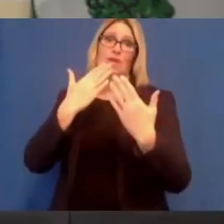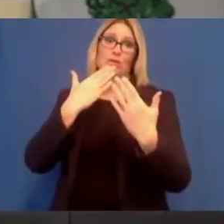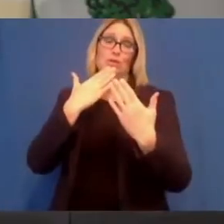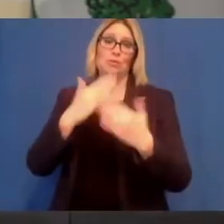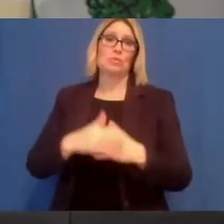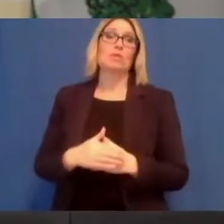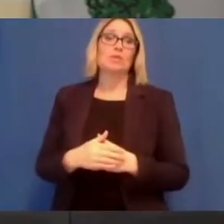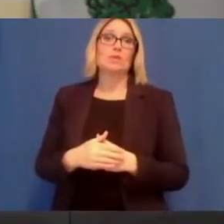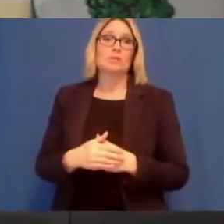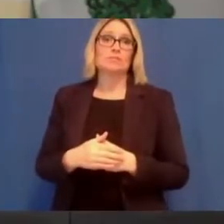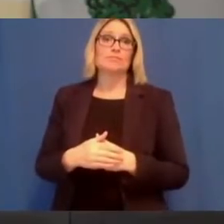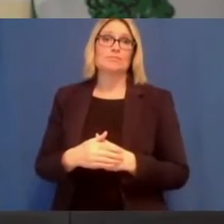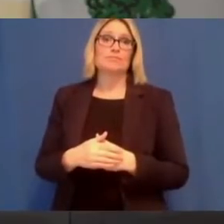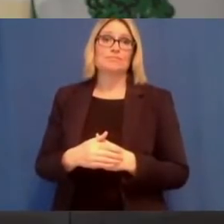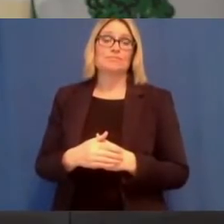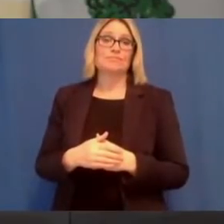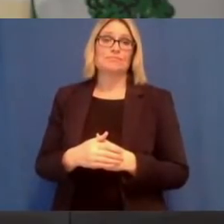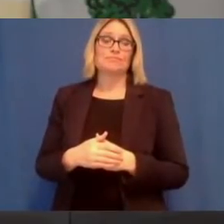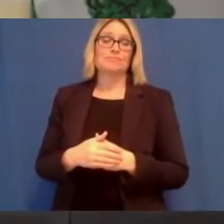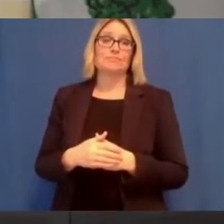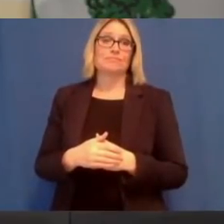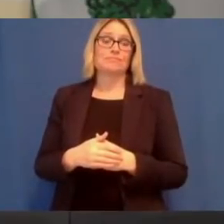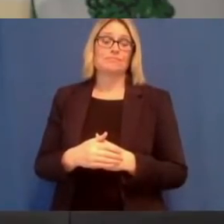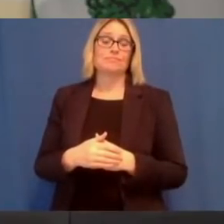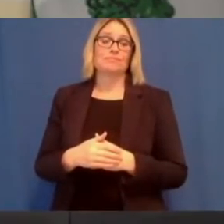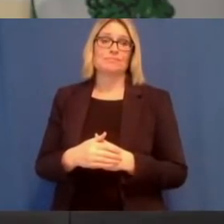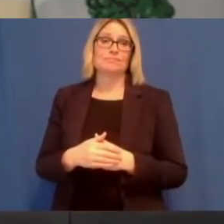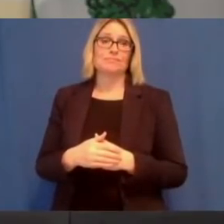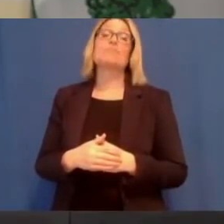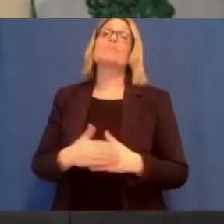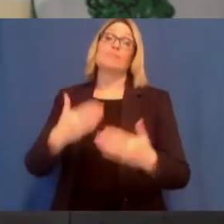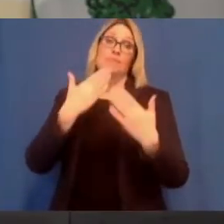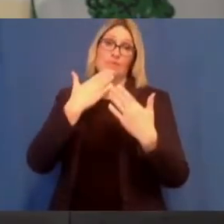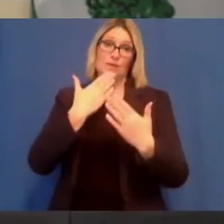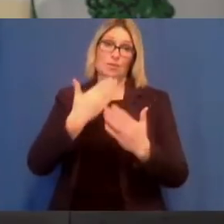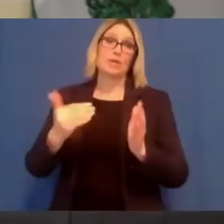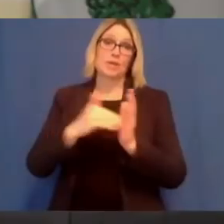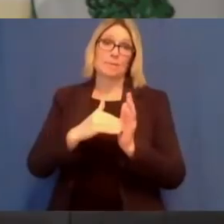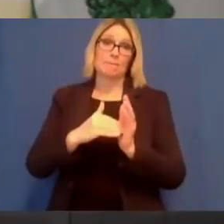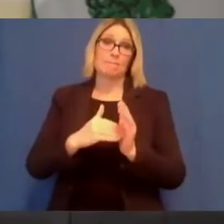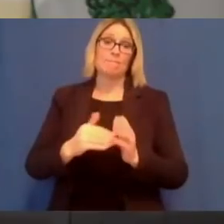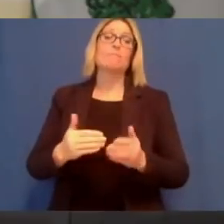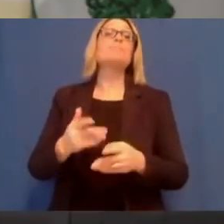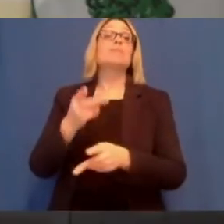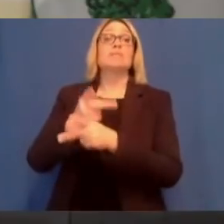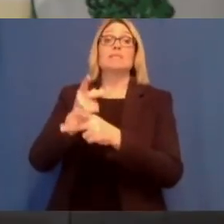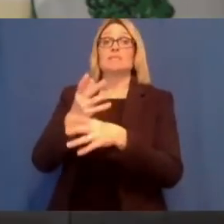allowing us to share our message through your platform. So thanks for that, and stay safe.